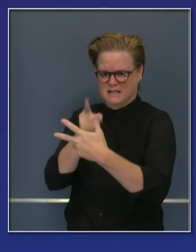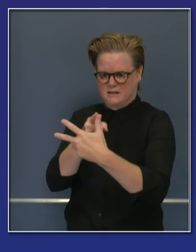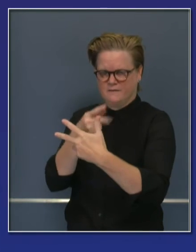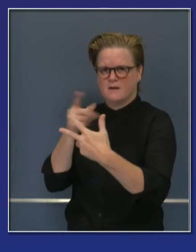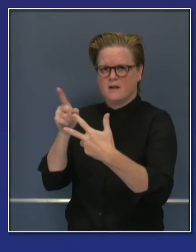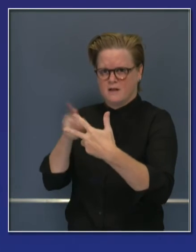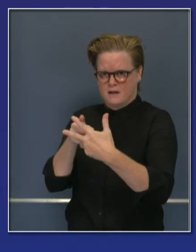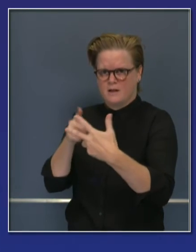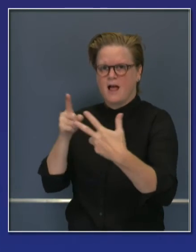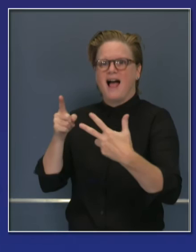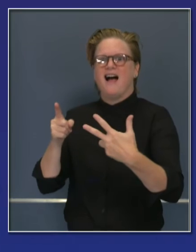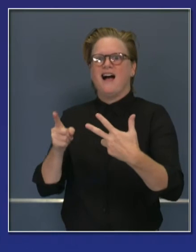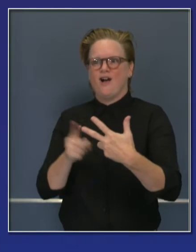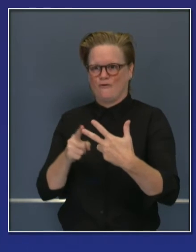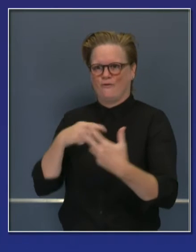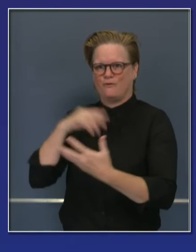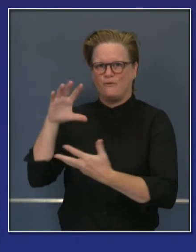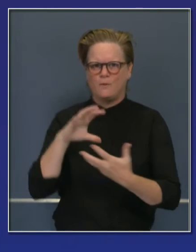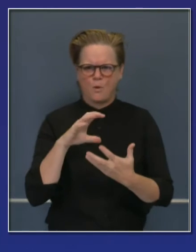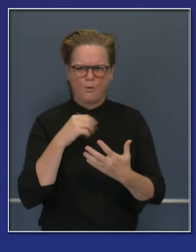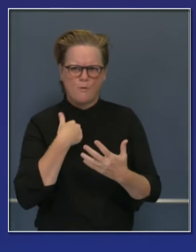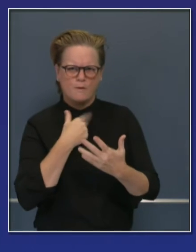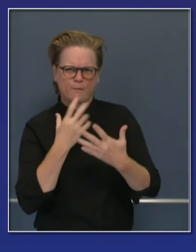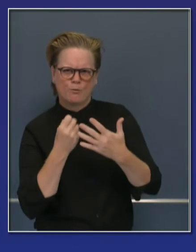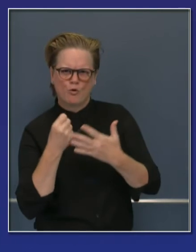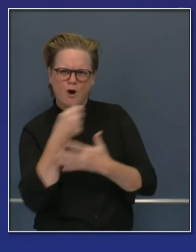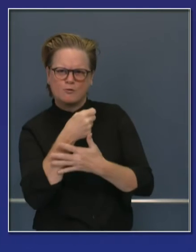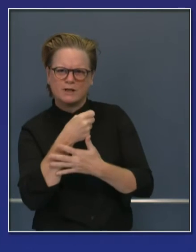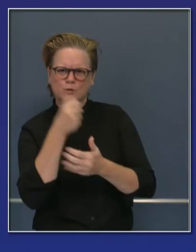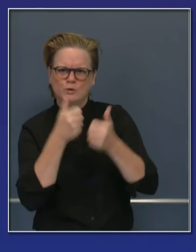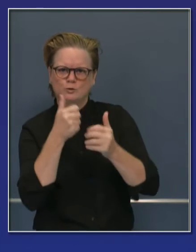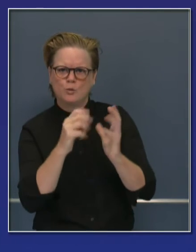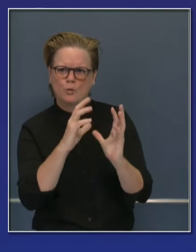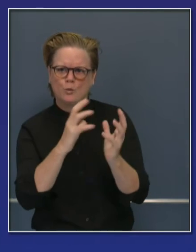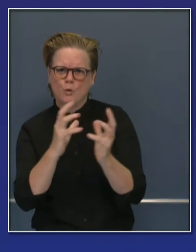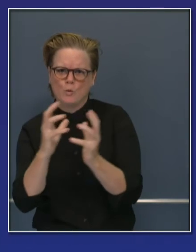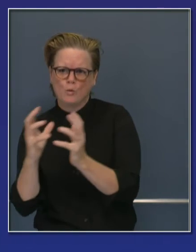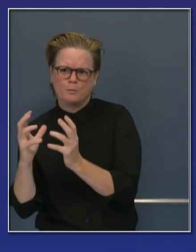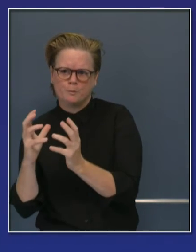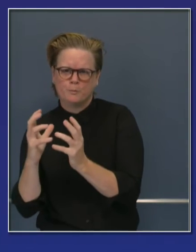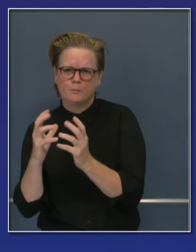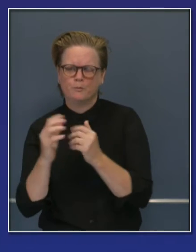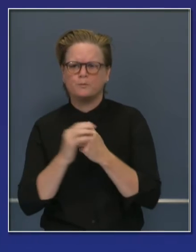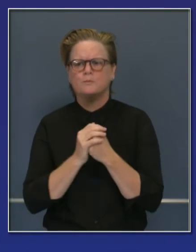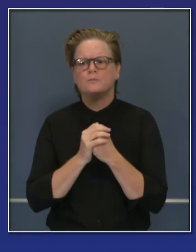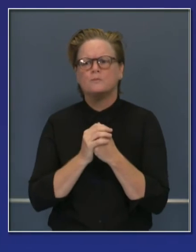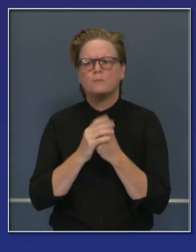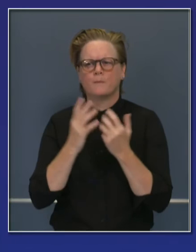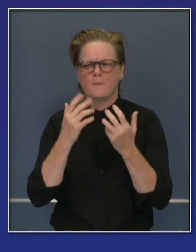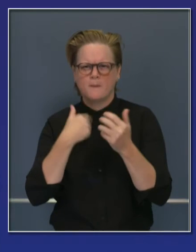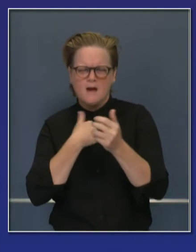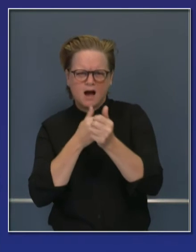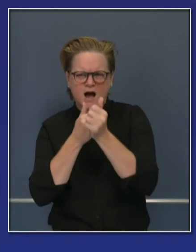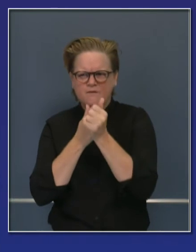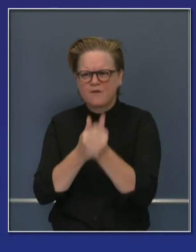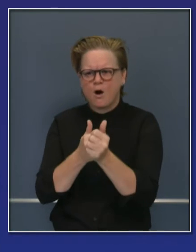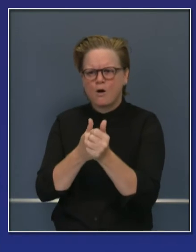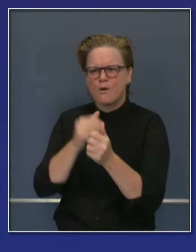many weeks, but many, many months of making sure we are aligned with the nation's